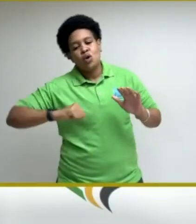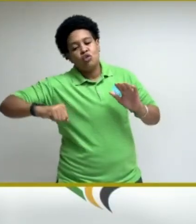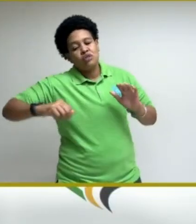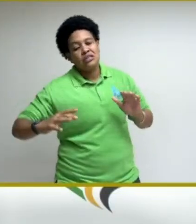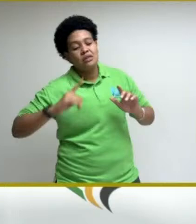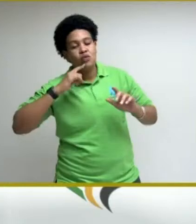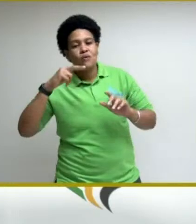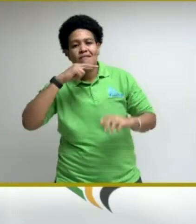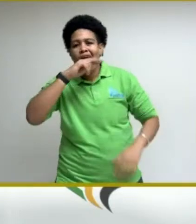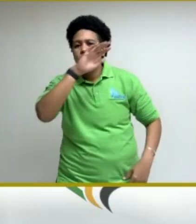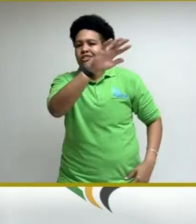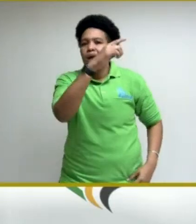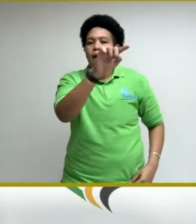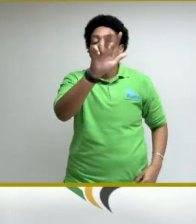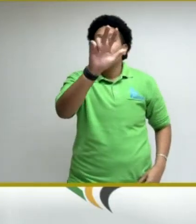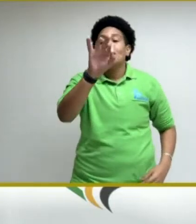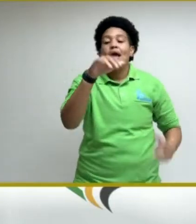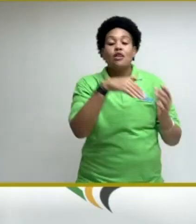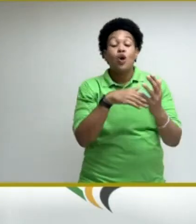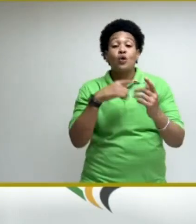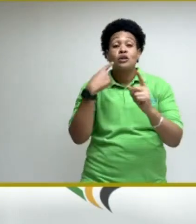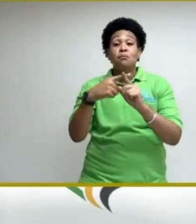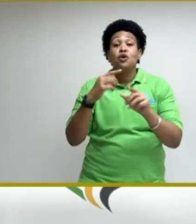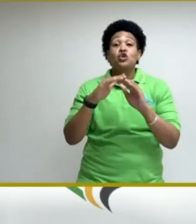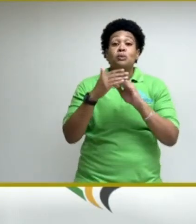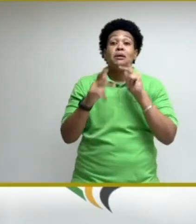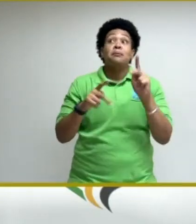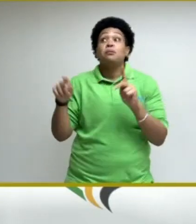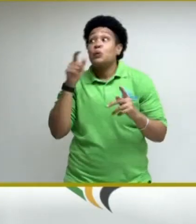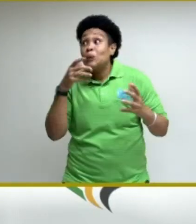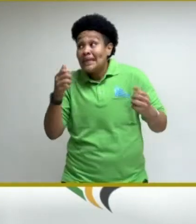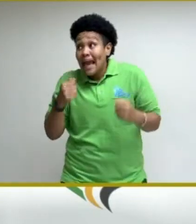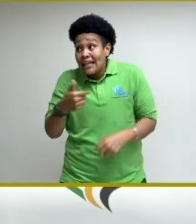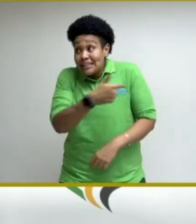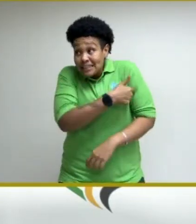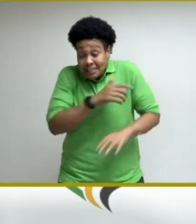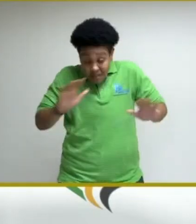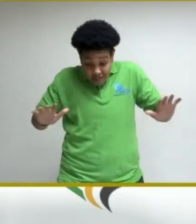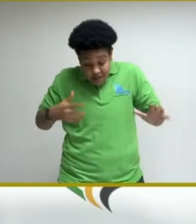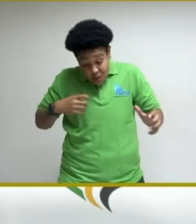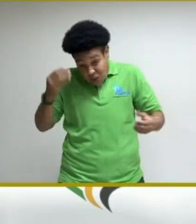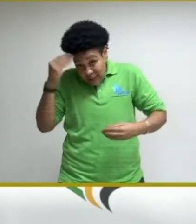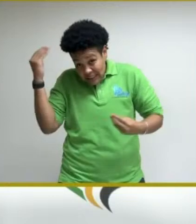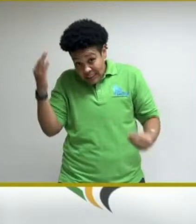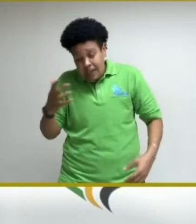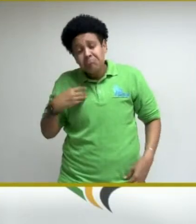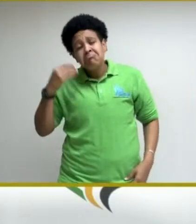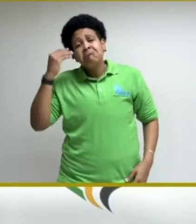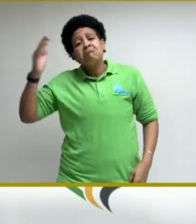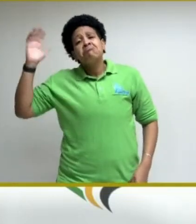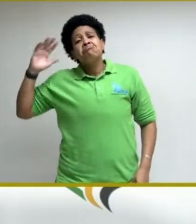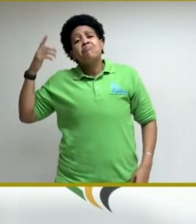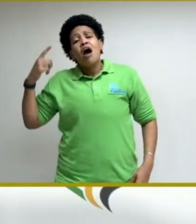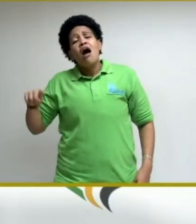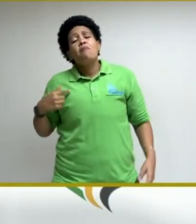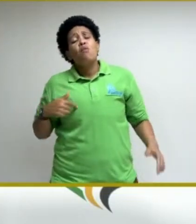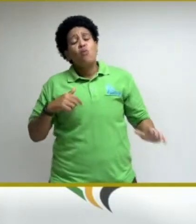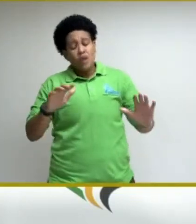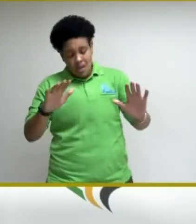the virus. So that 39,000 plus Jamaicans, I want to say to you, as I've said before, we